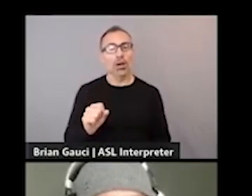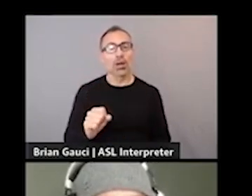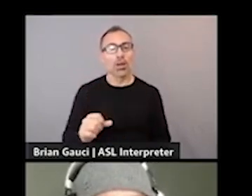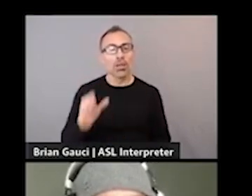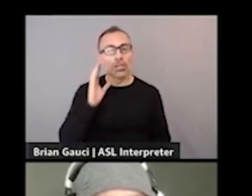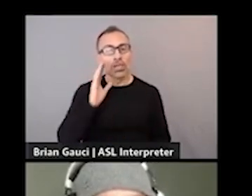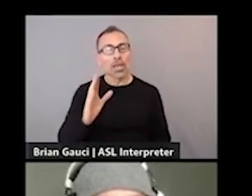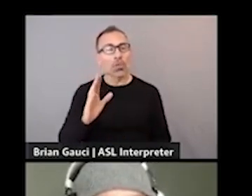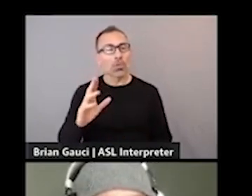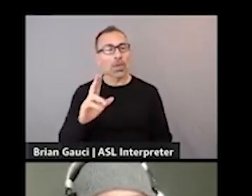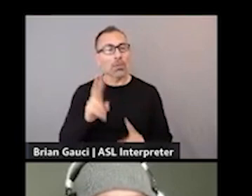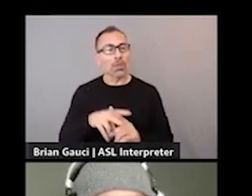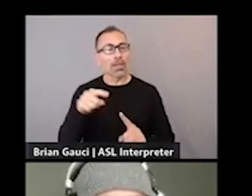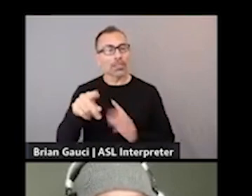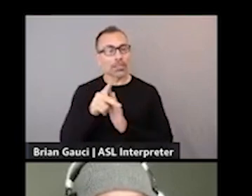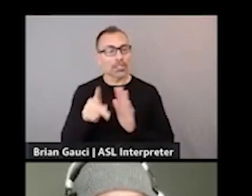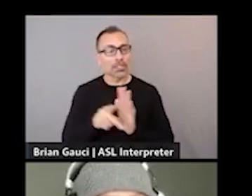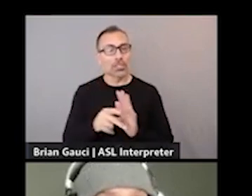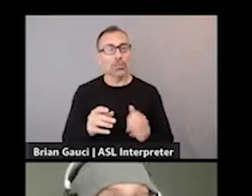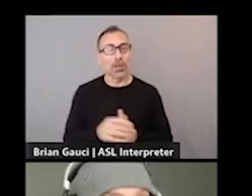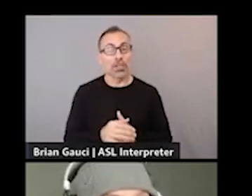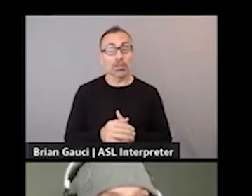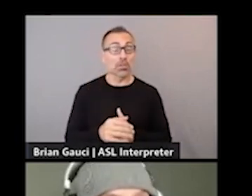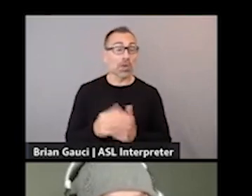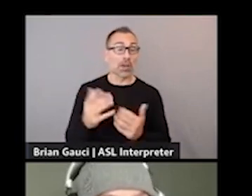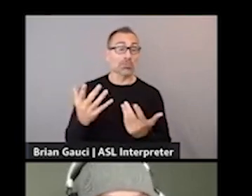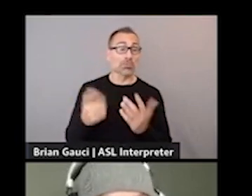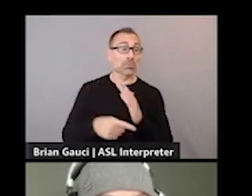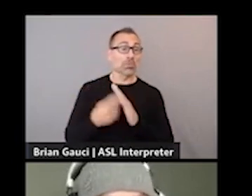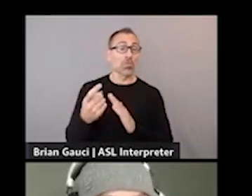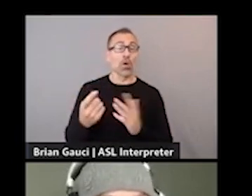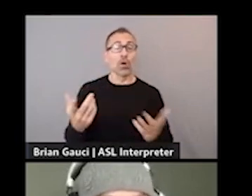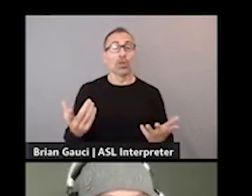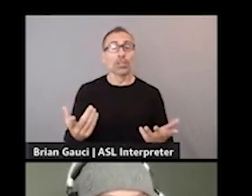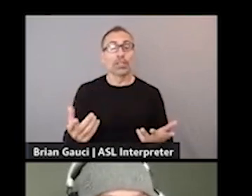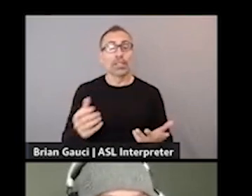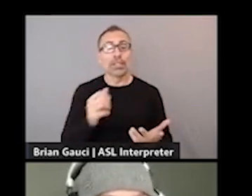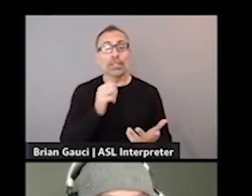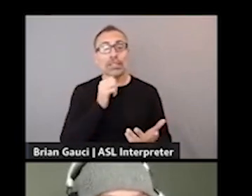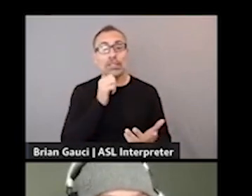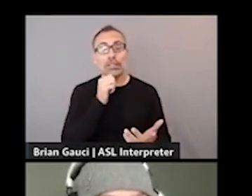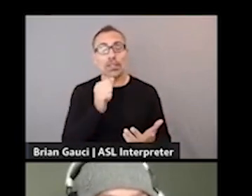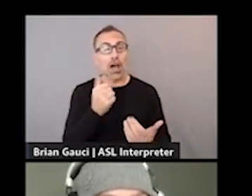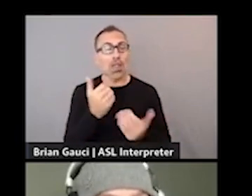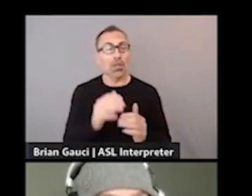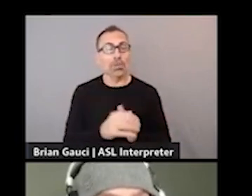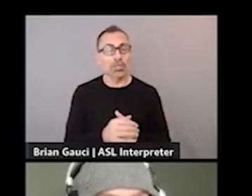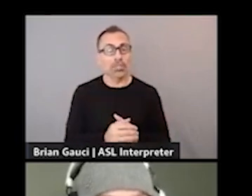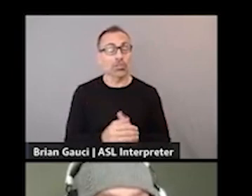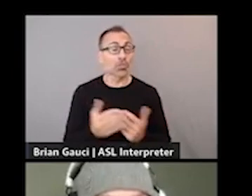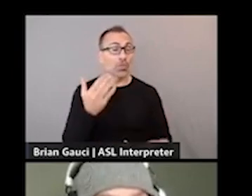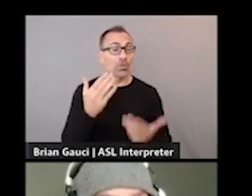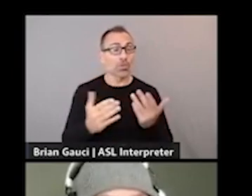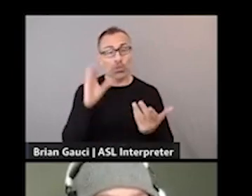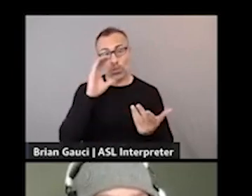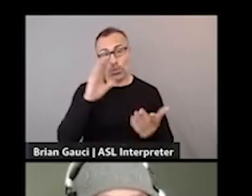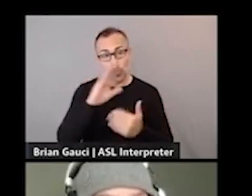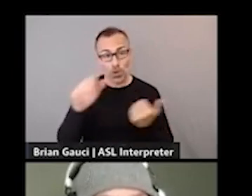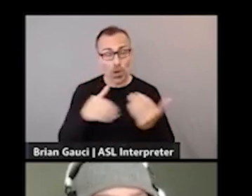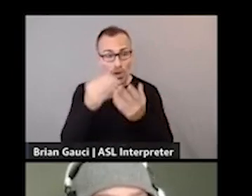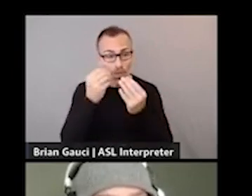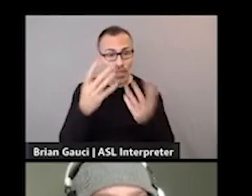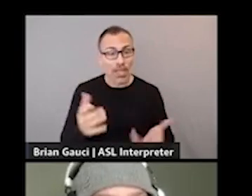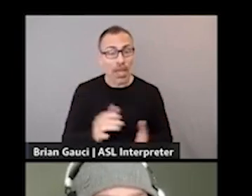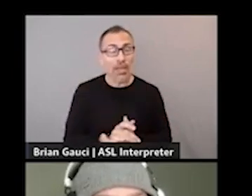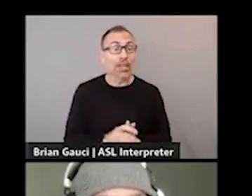particular policy. So by default, it's unlimited. So basically to the James, like you want to go and search all the data. So you don't really want to set